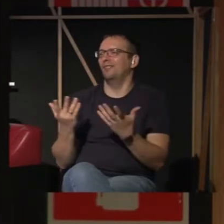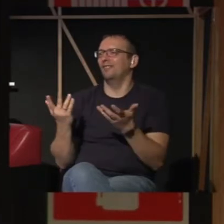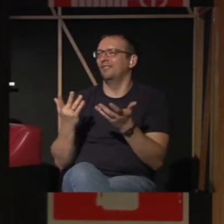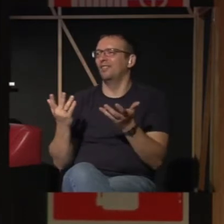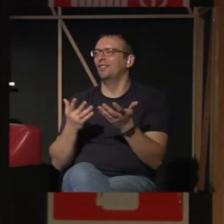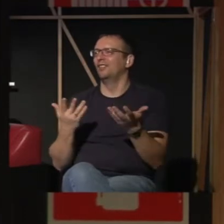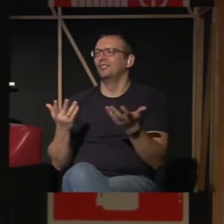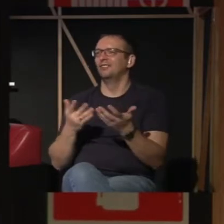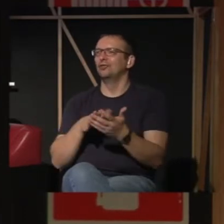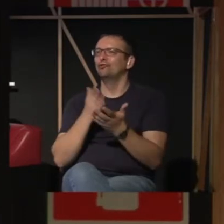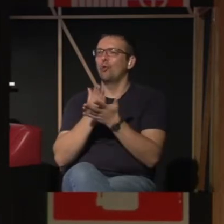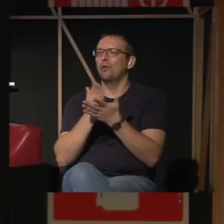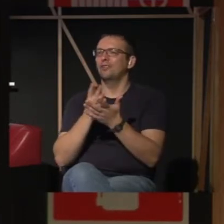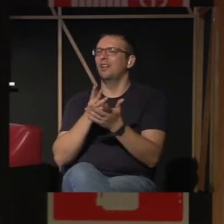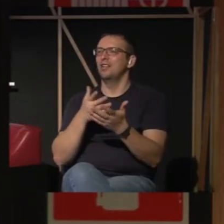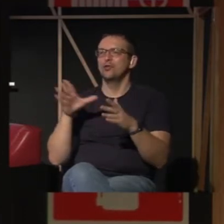and more accessible as we move ahead.